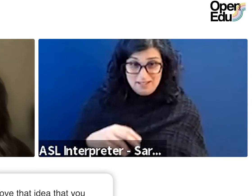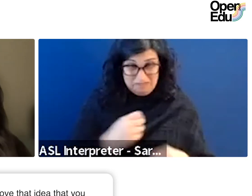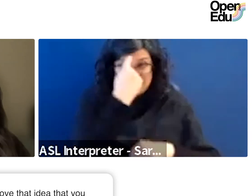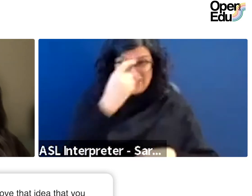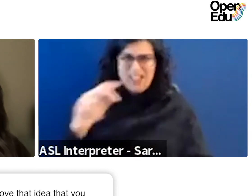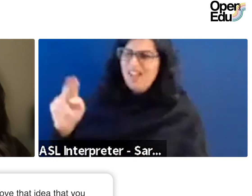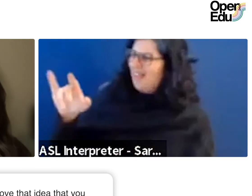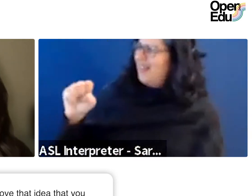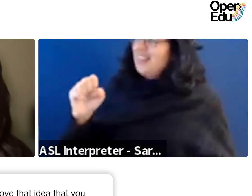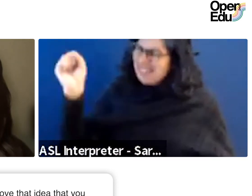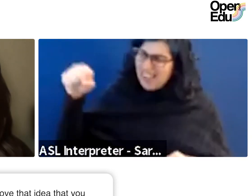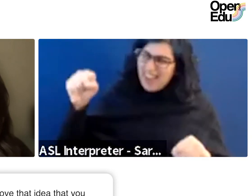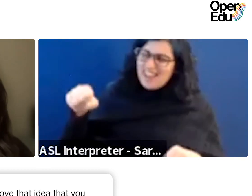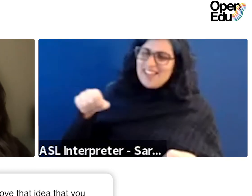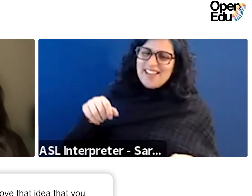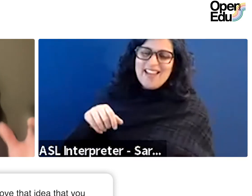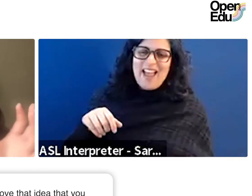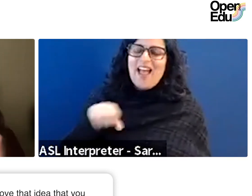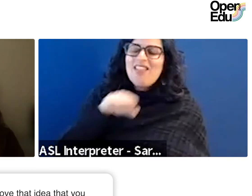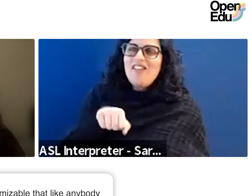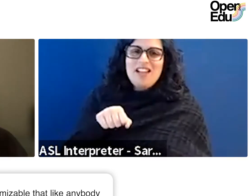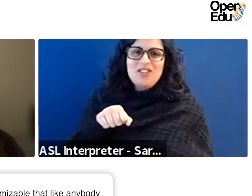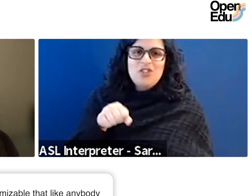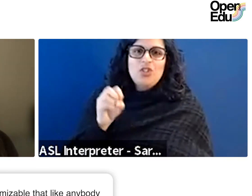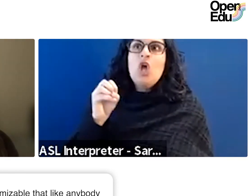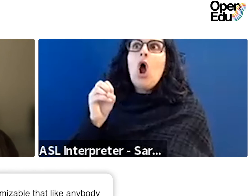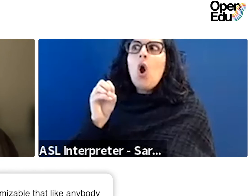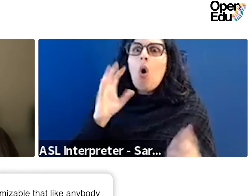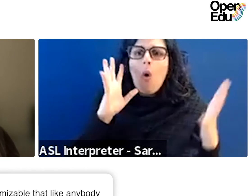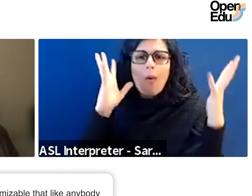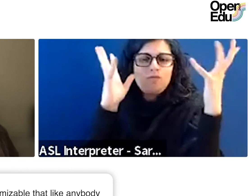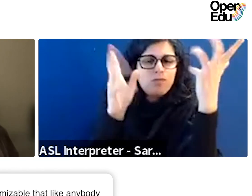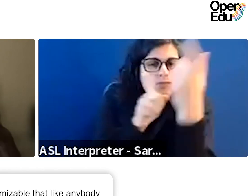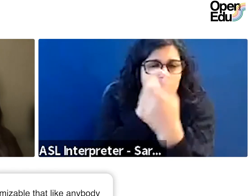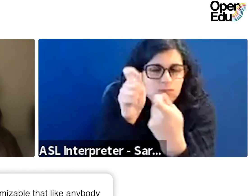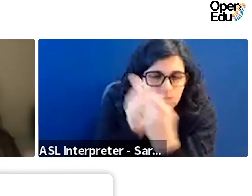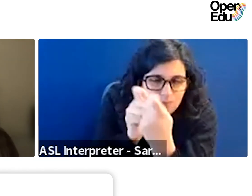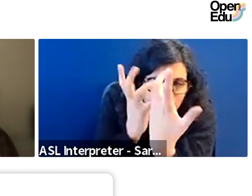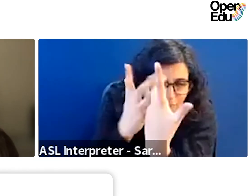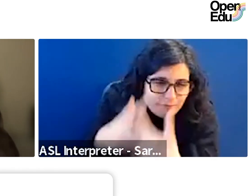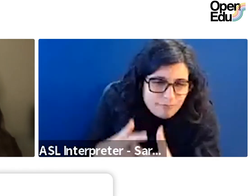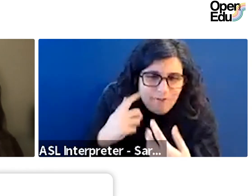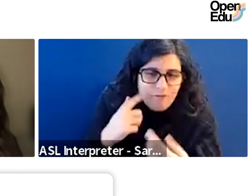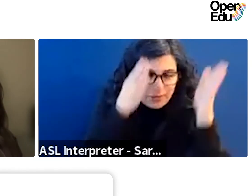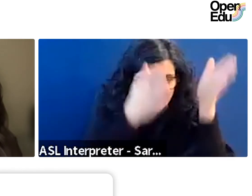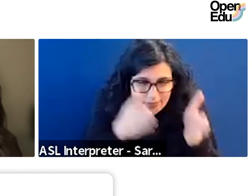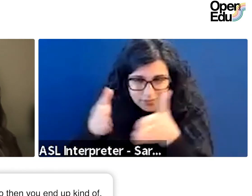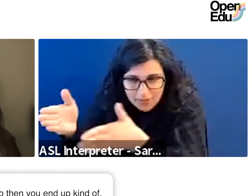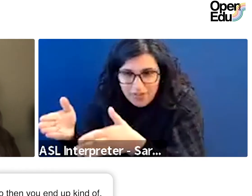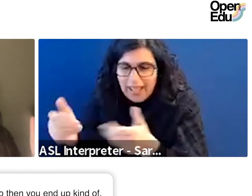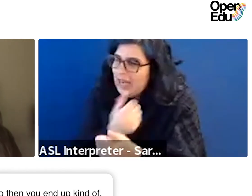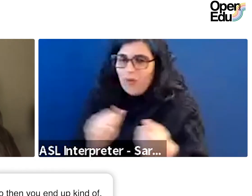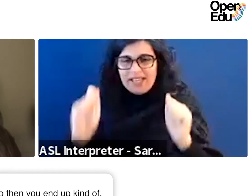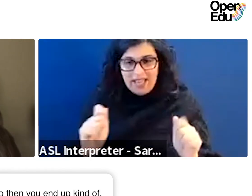love that idea that you would just it makes it so customizable that anybody could kind of assemble it the way that they want.